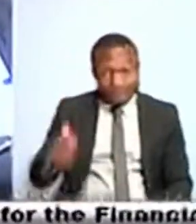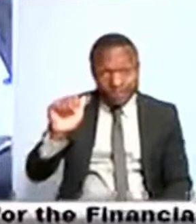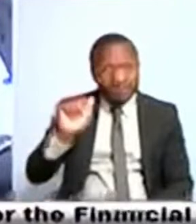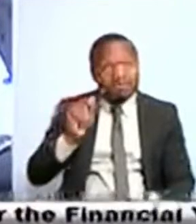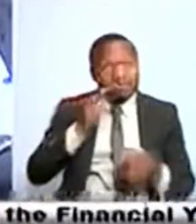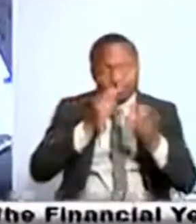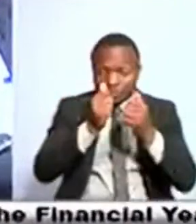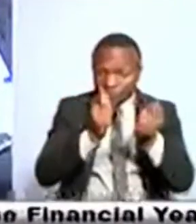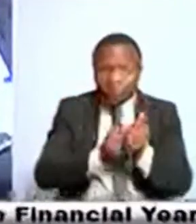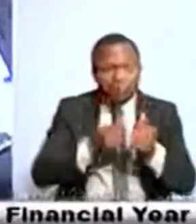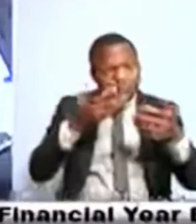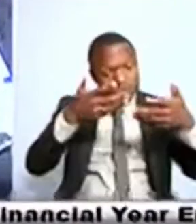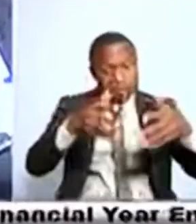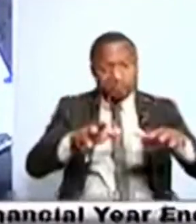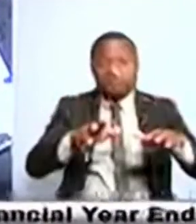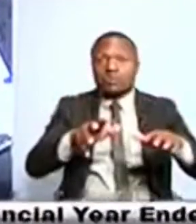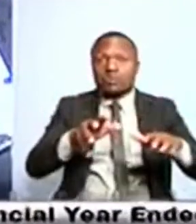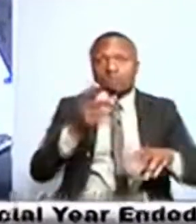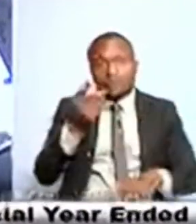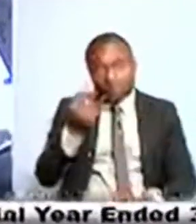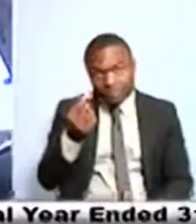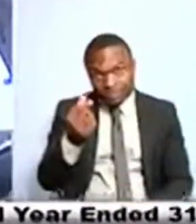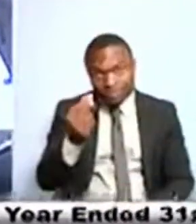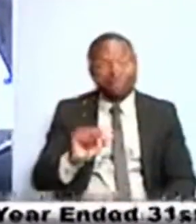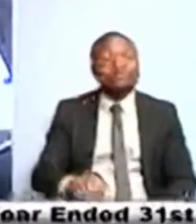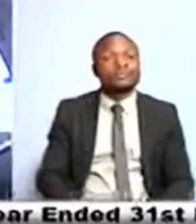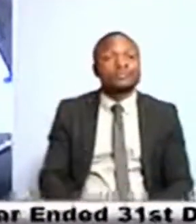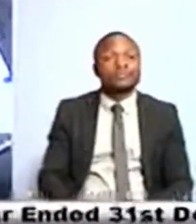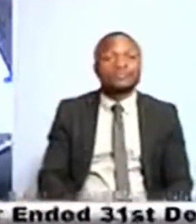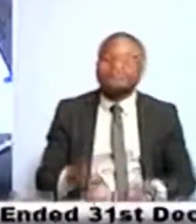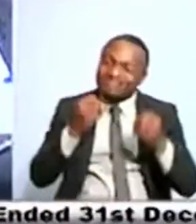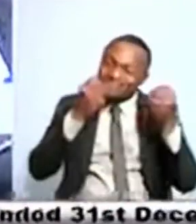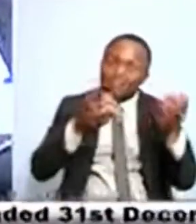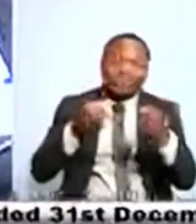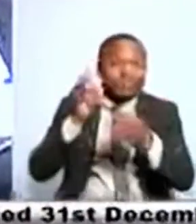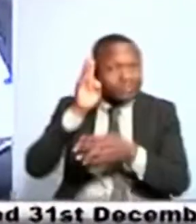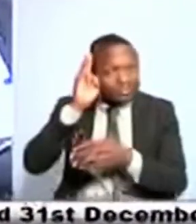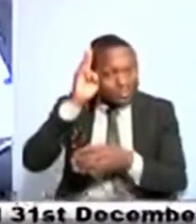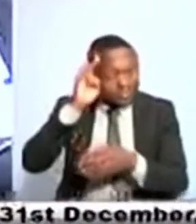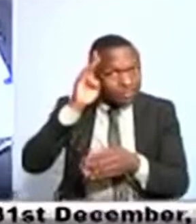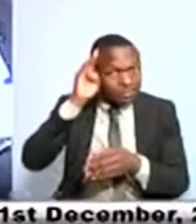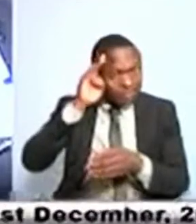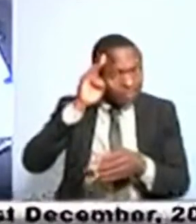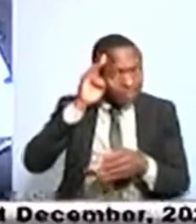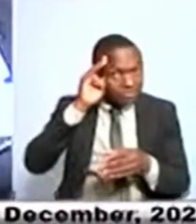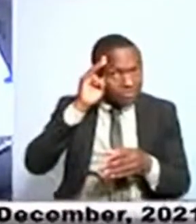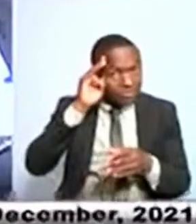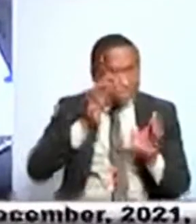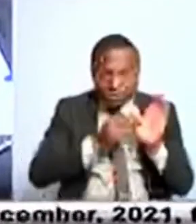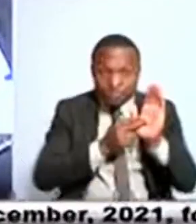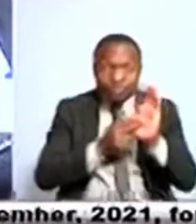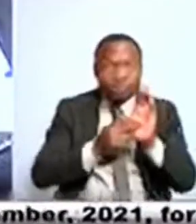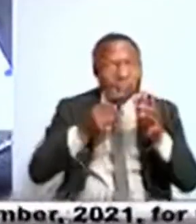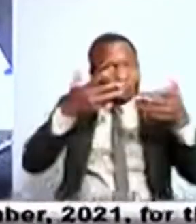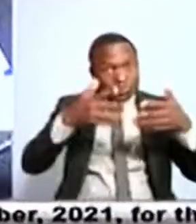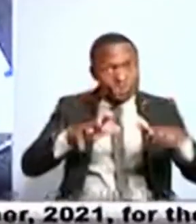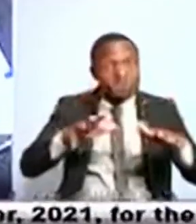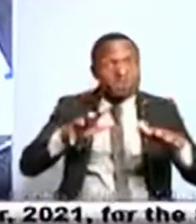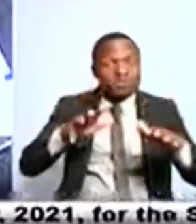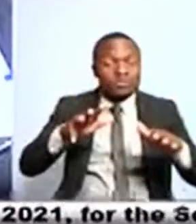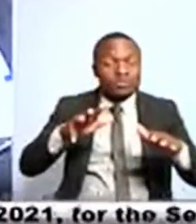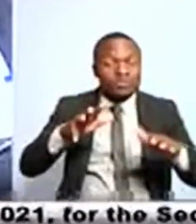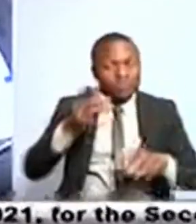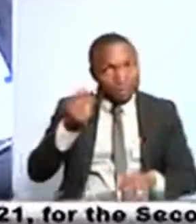expenditure. Most ministries were cited for wasteful expenditure. I think last year we also talked about